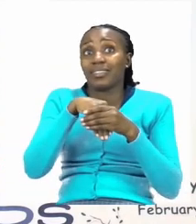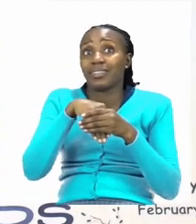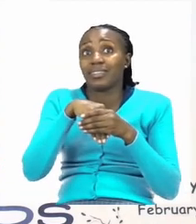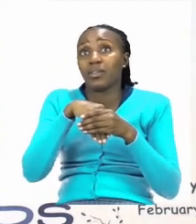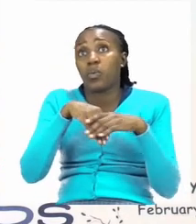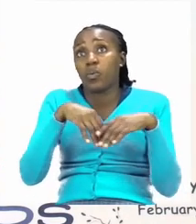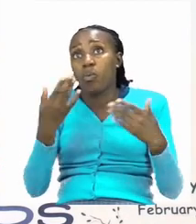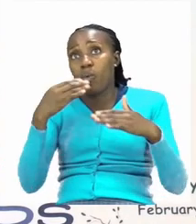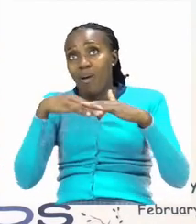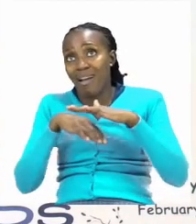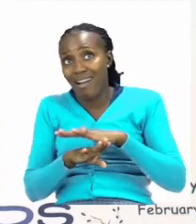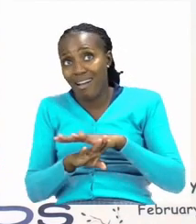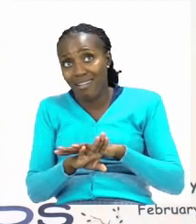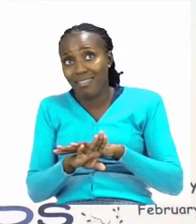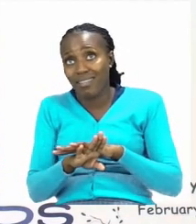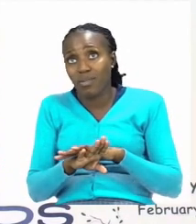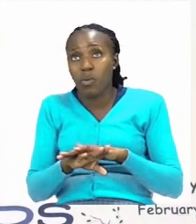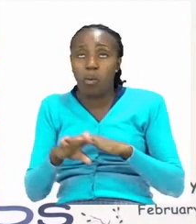the basket.